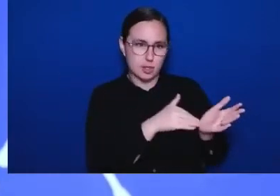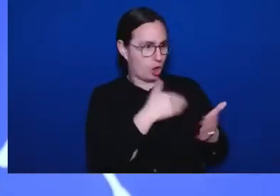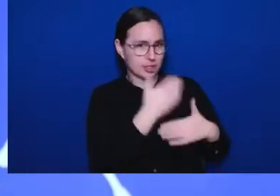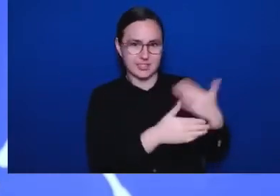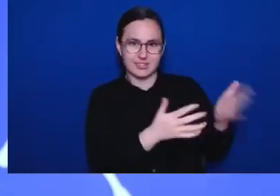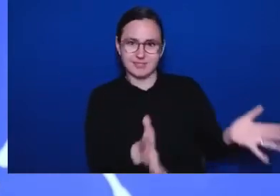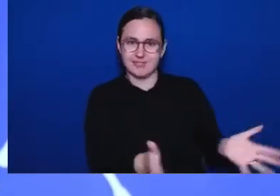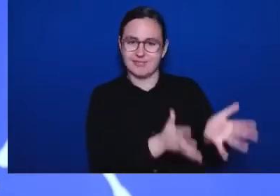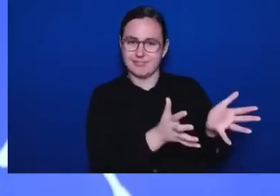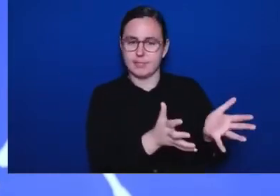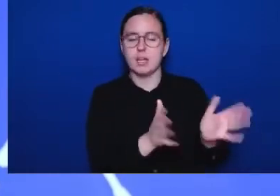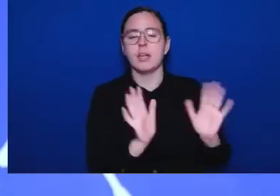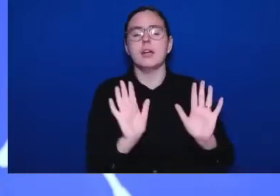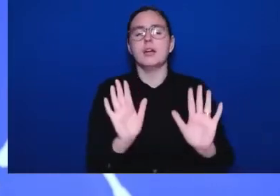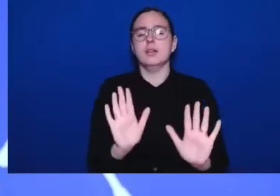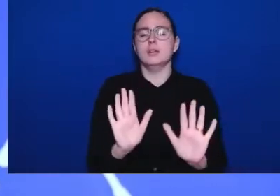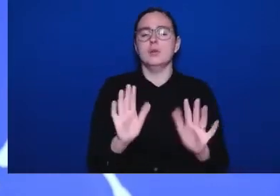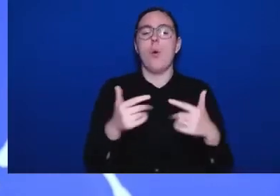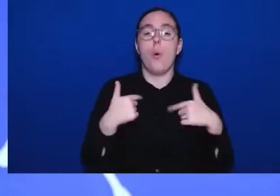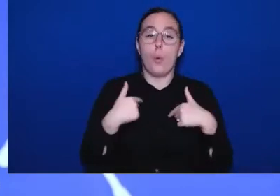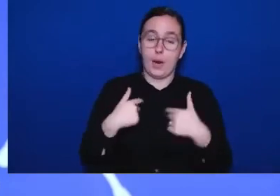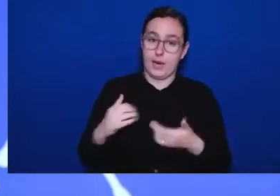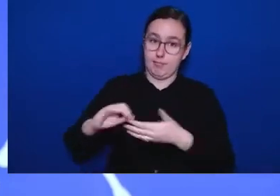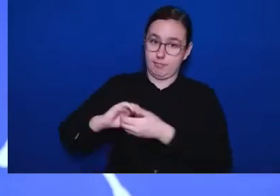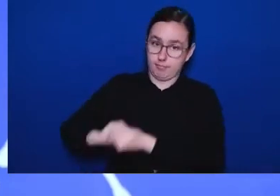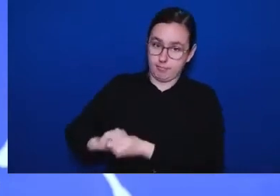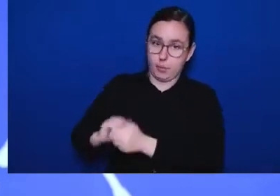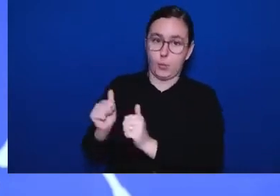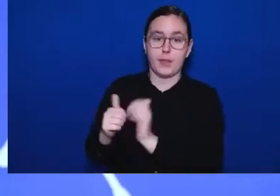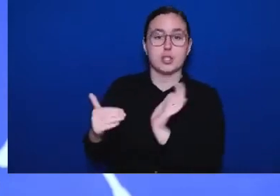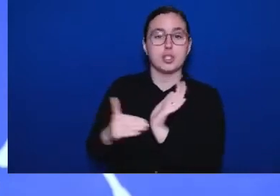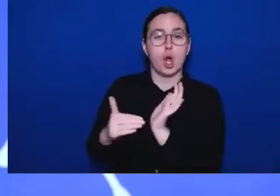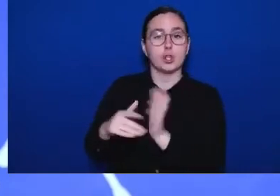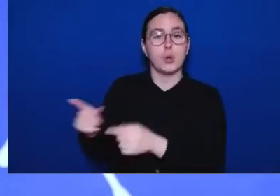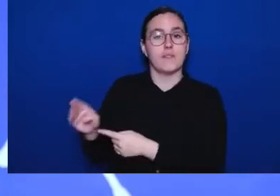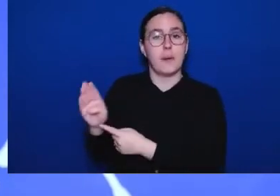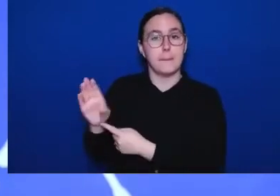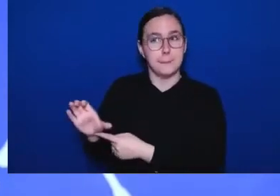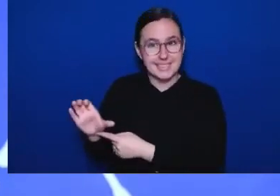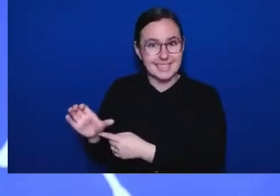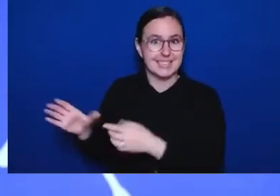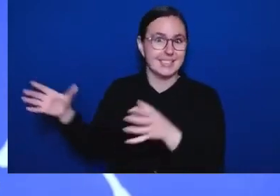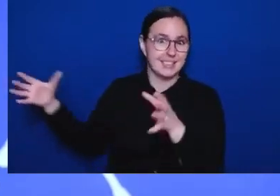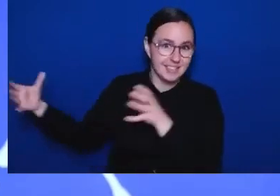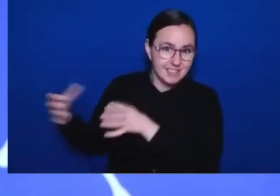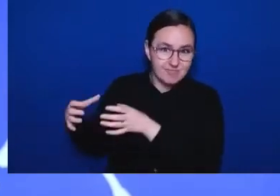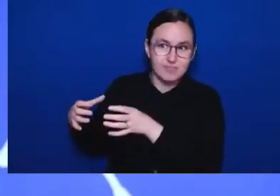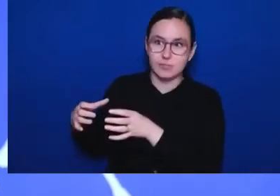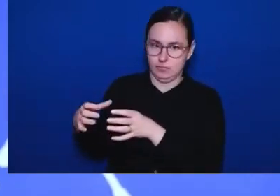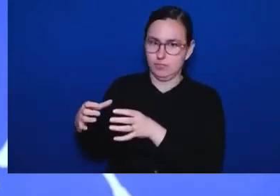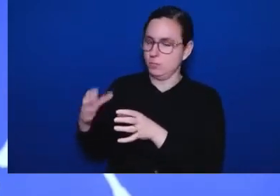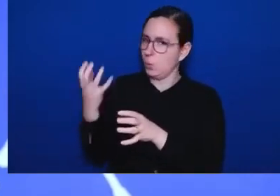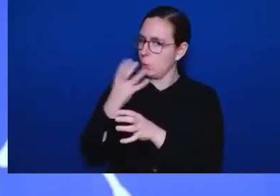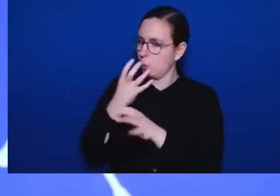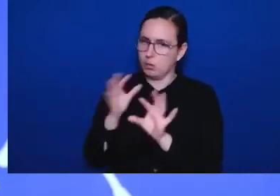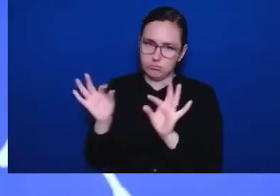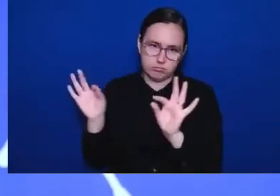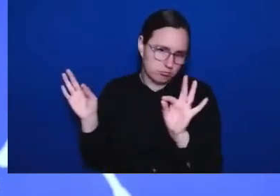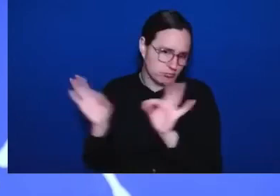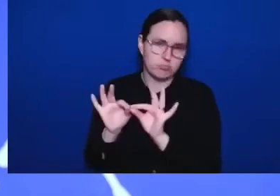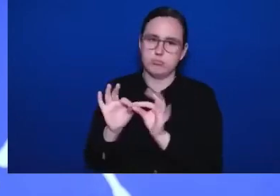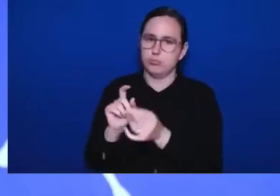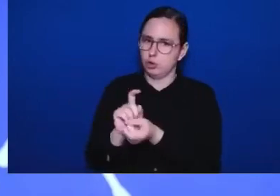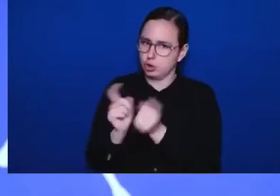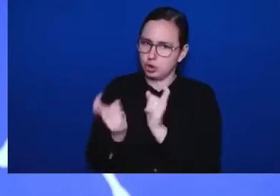on together with the doctors of BC are fundamental changes that have been, that I think a fair person